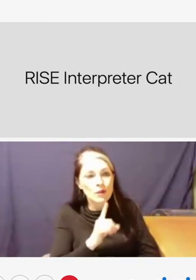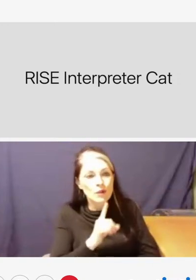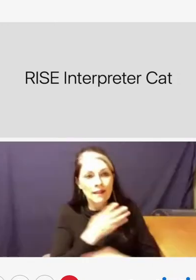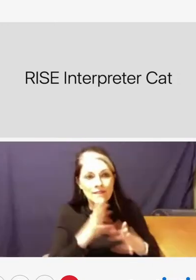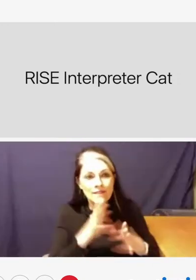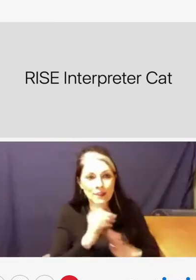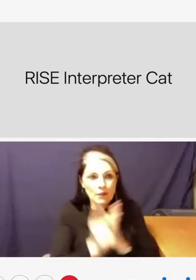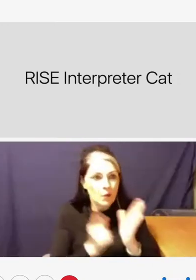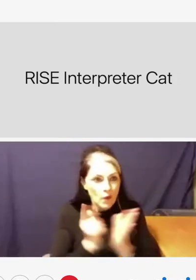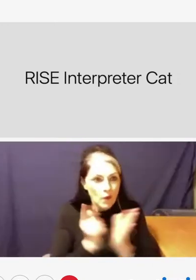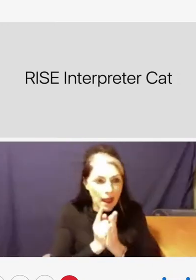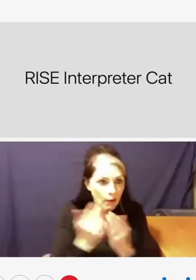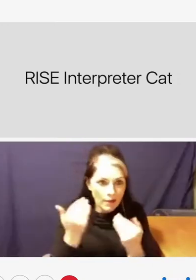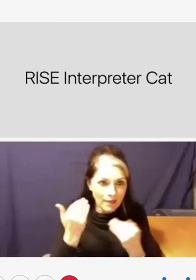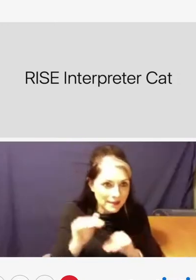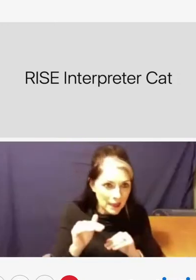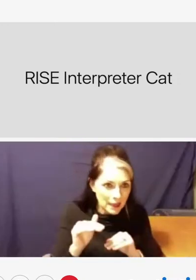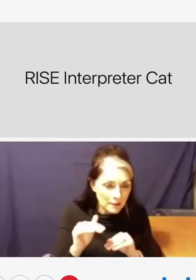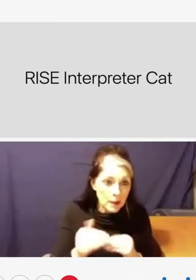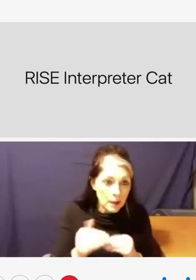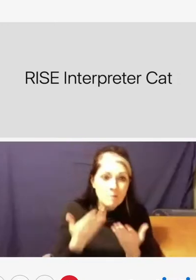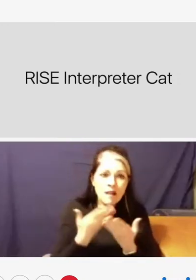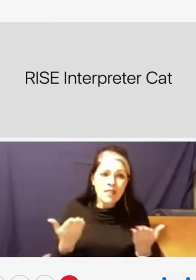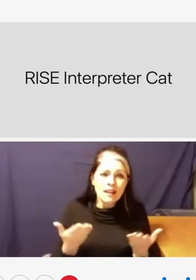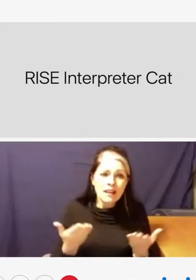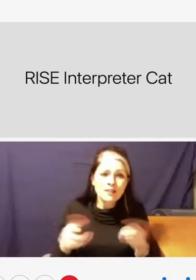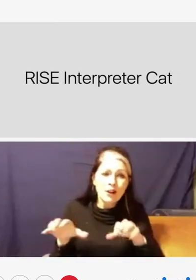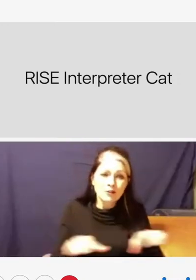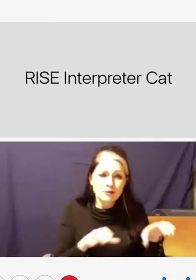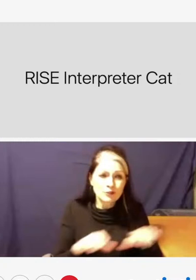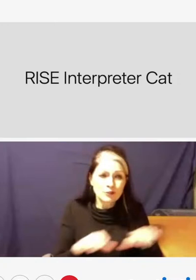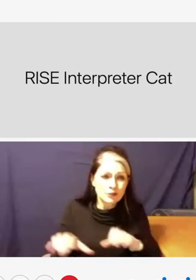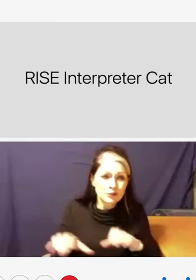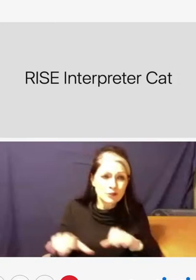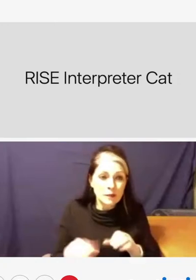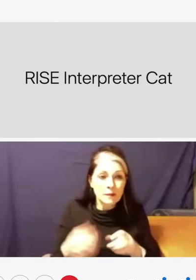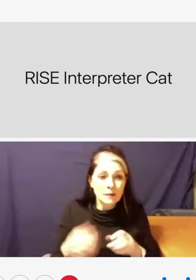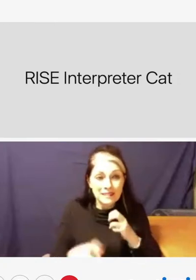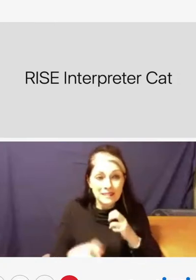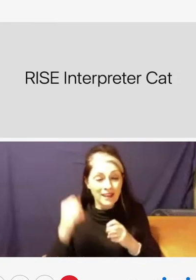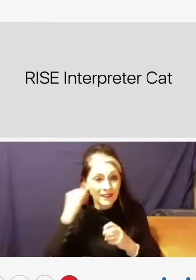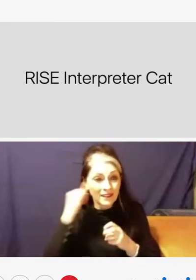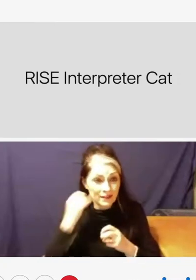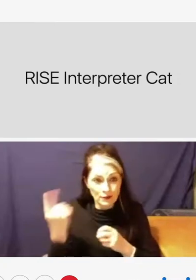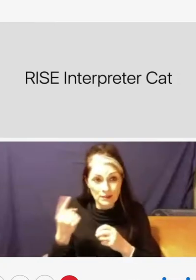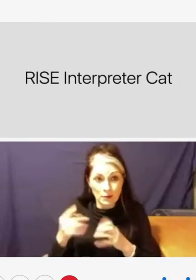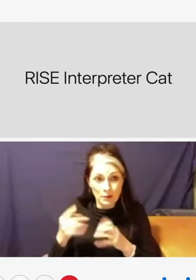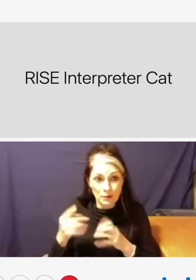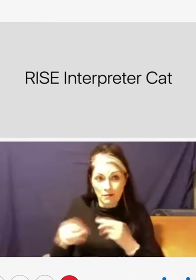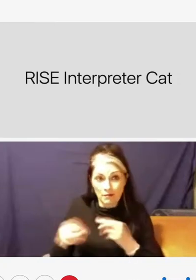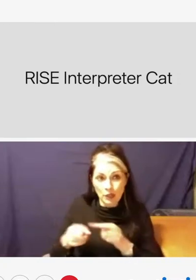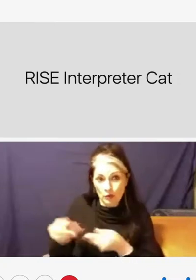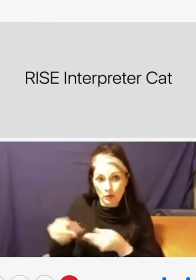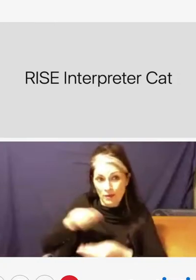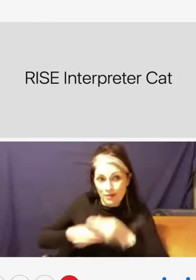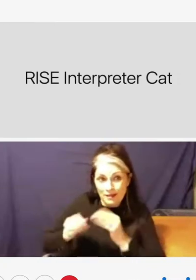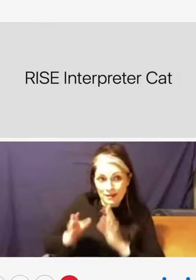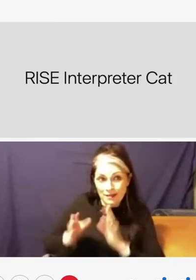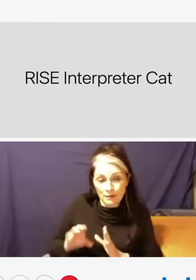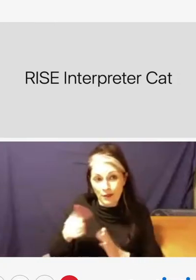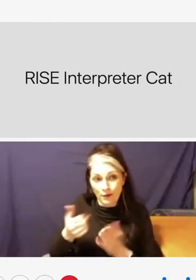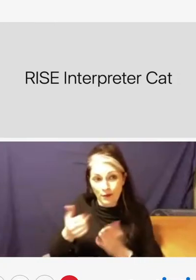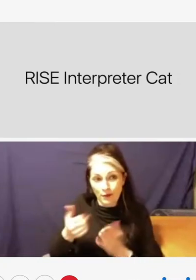are getting done is just hard when everybody's in the classroom subbing and other things uh end up to be put on the back burden